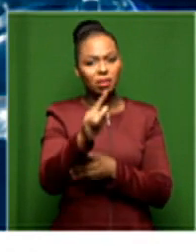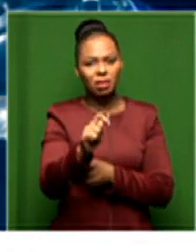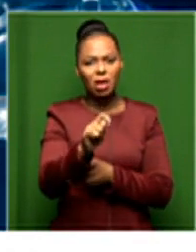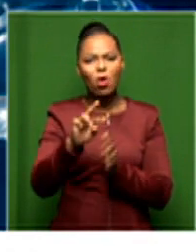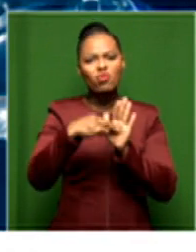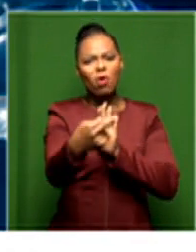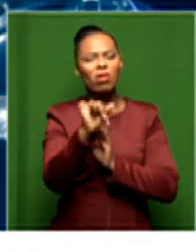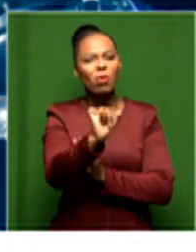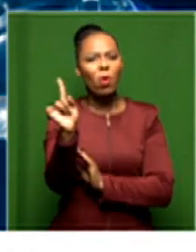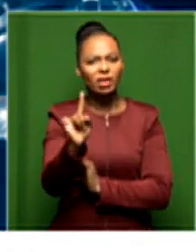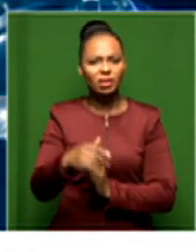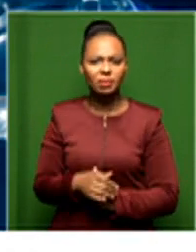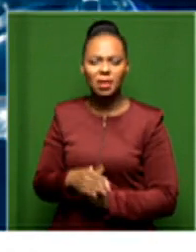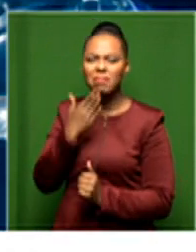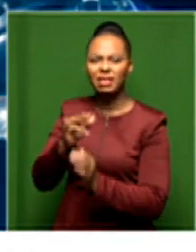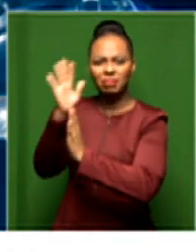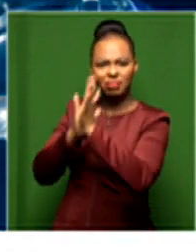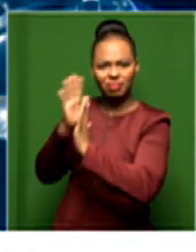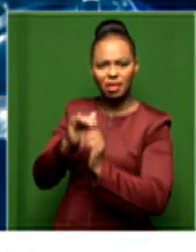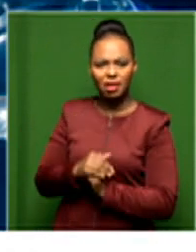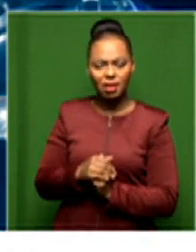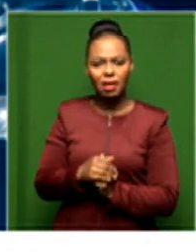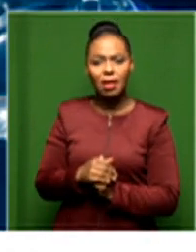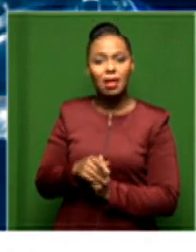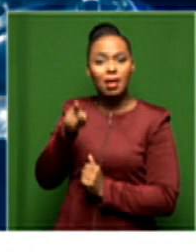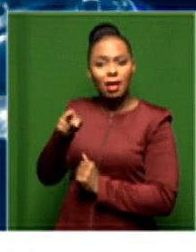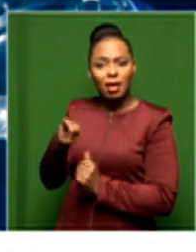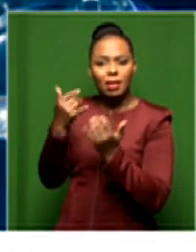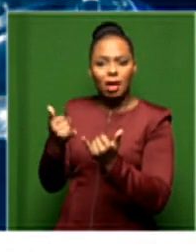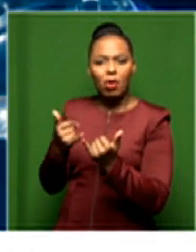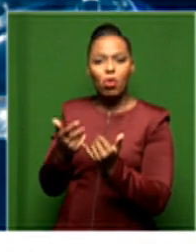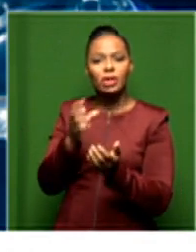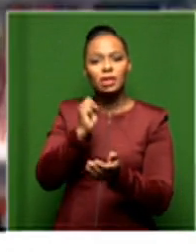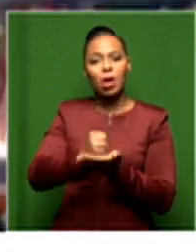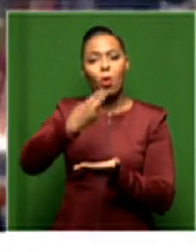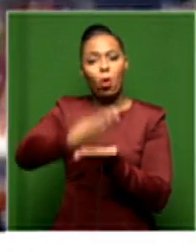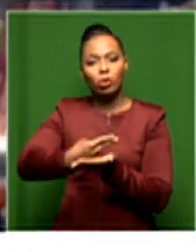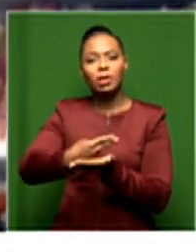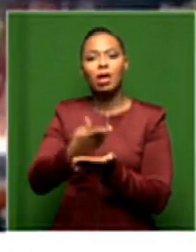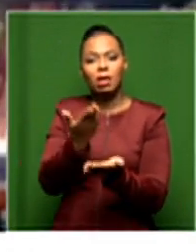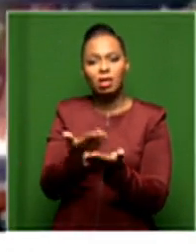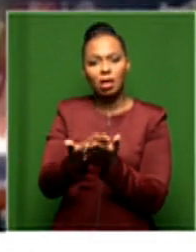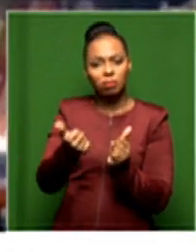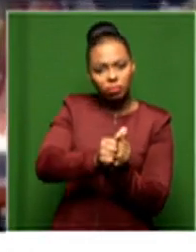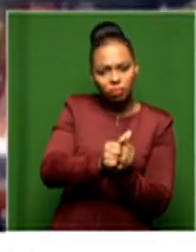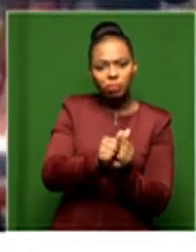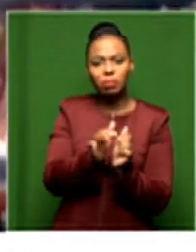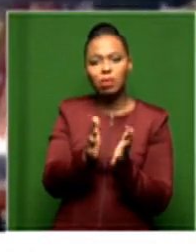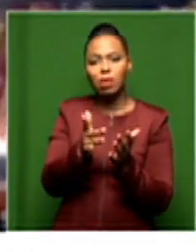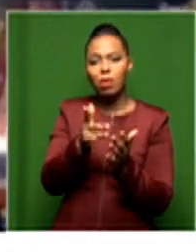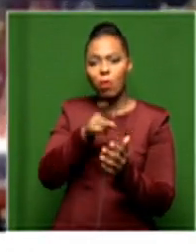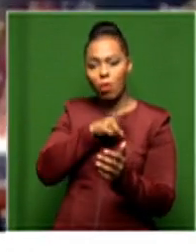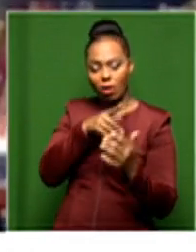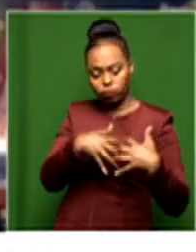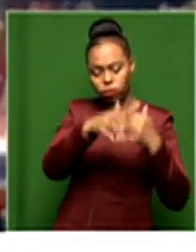us. Well, the Pact is a network of stakeholders in the plastic sector, and it was born